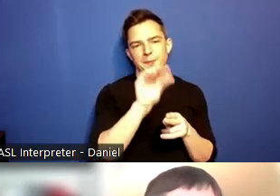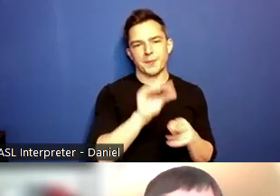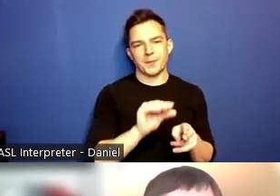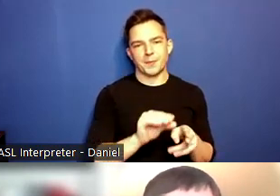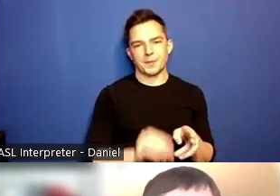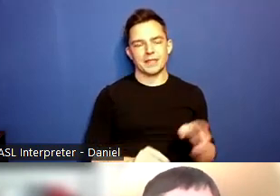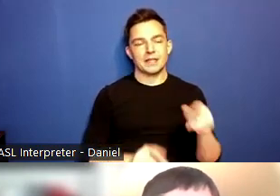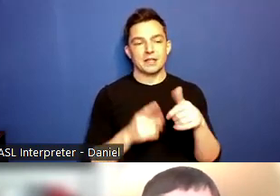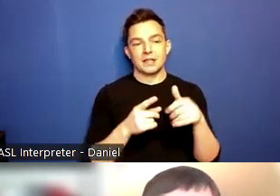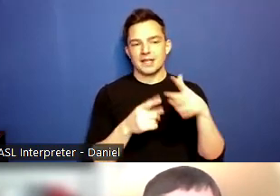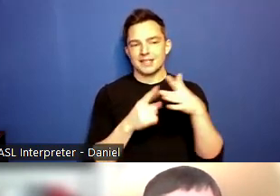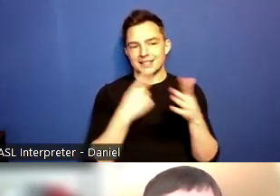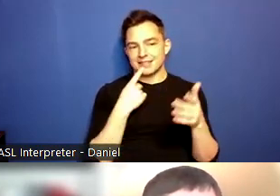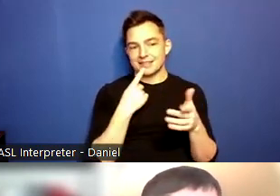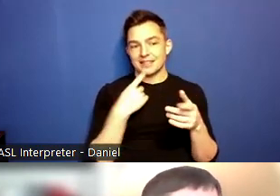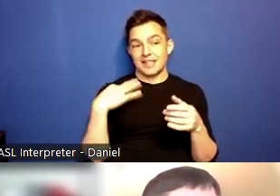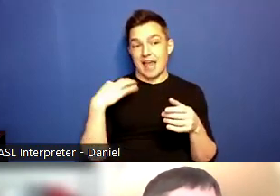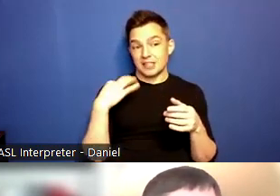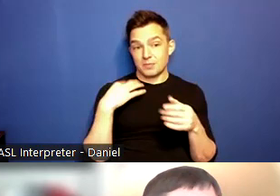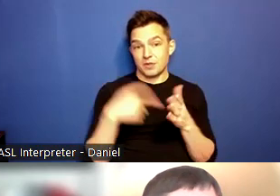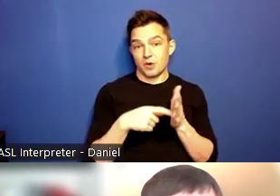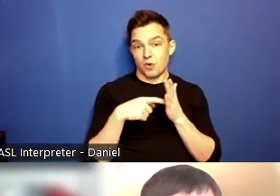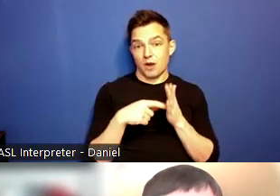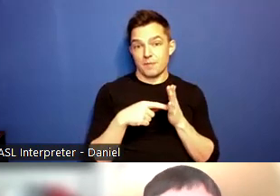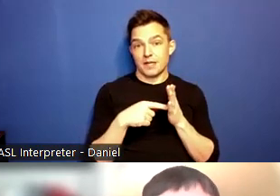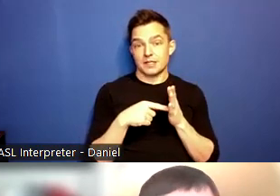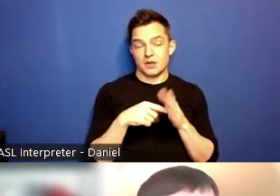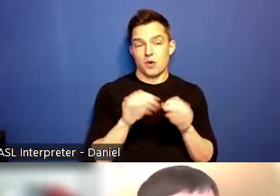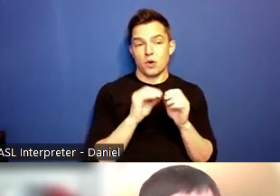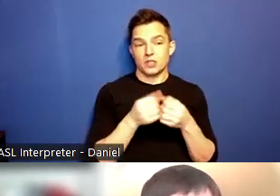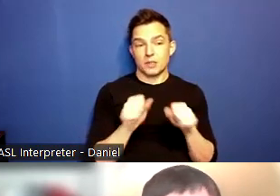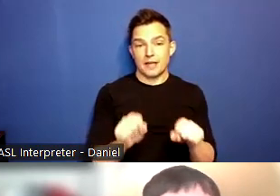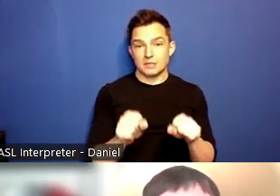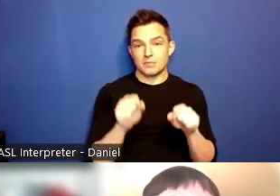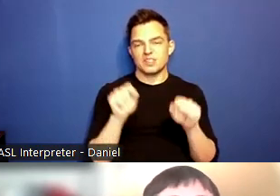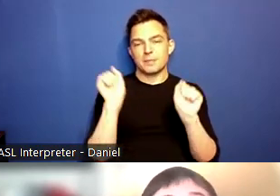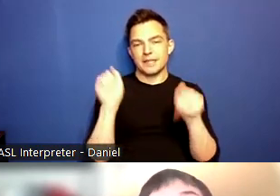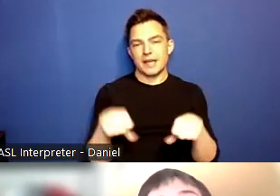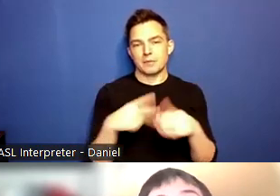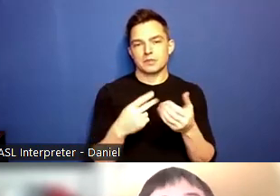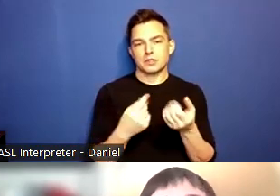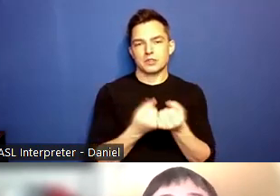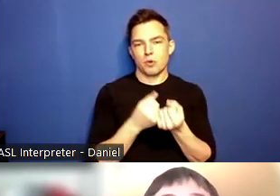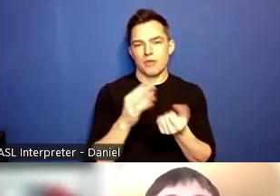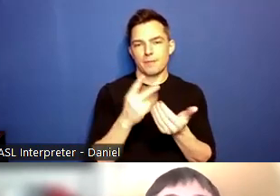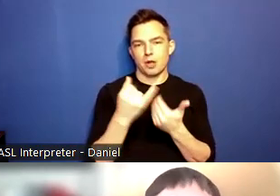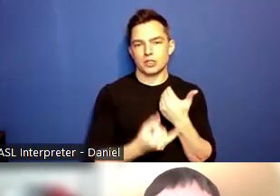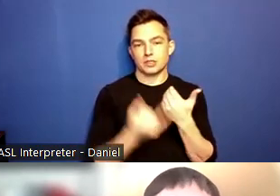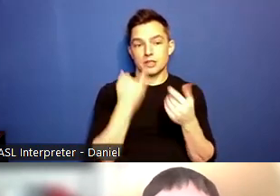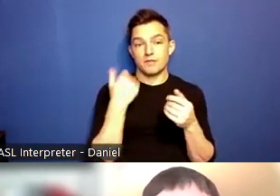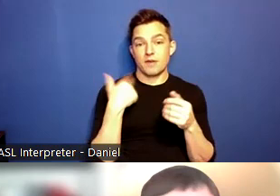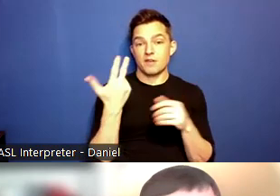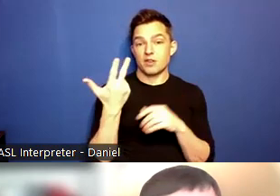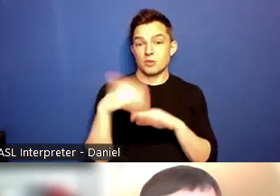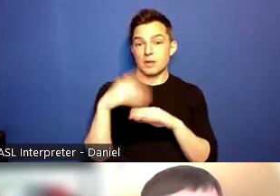eligibility requirements that the presenter demonstrates organizational capacity to support the project. If you have 3 or more years